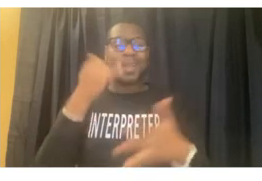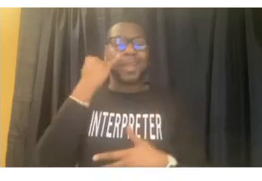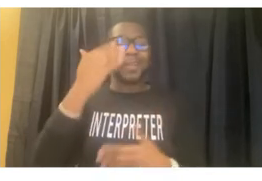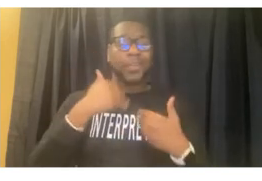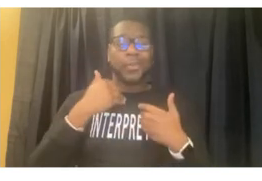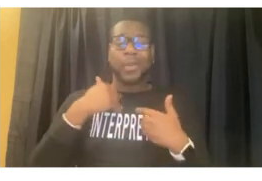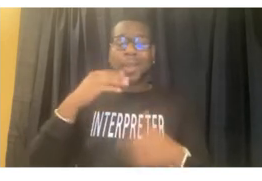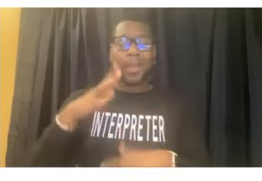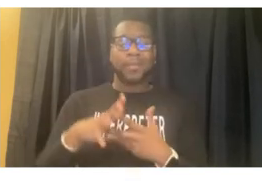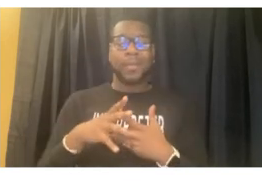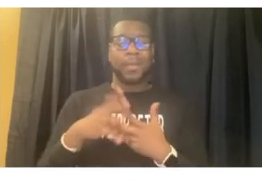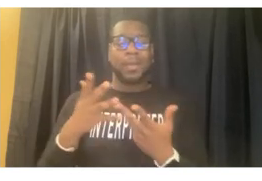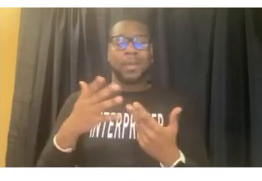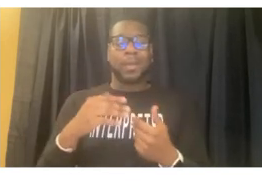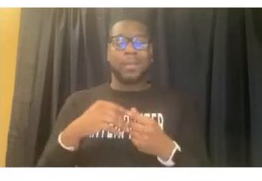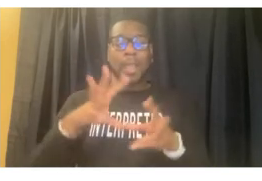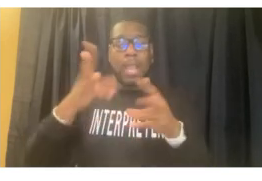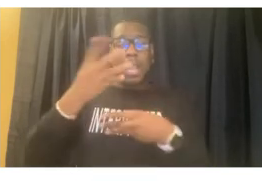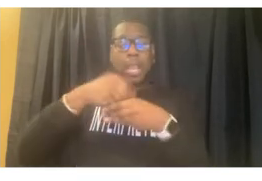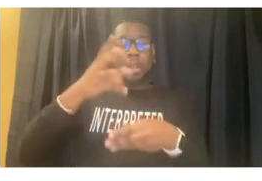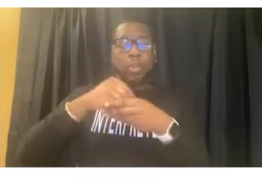parents, you can still be racist.